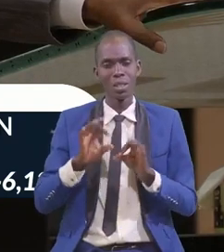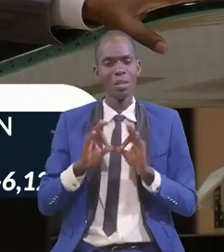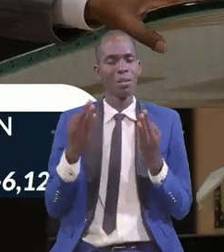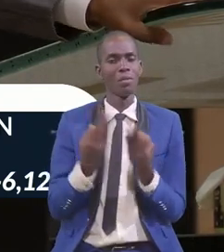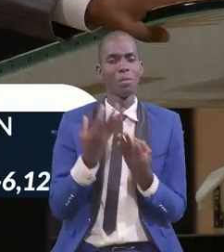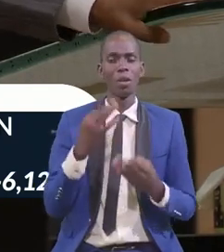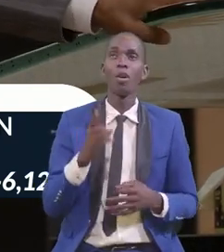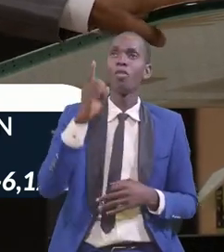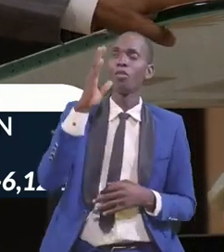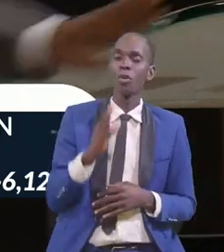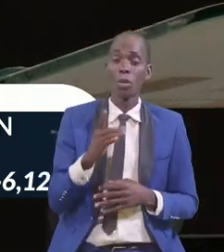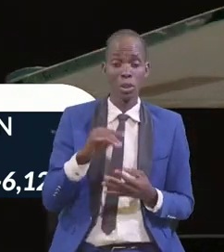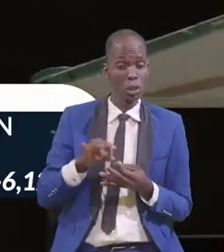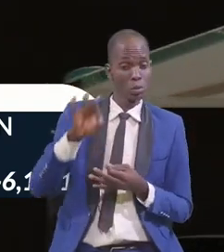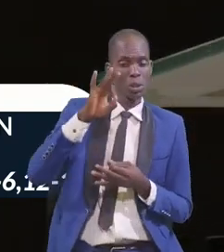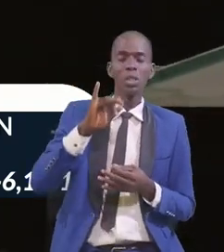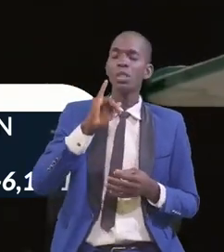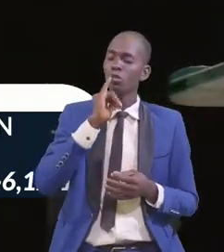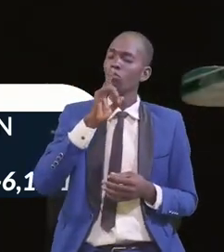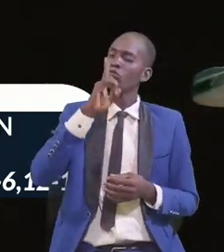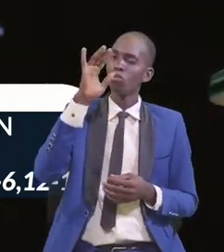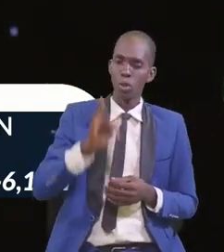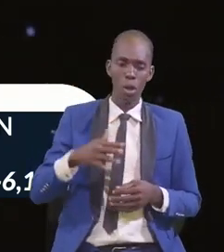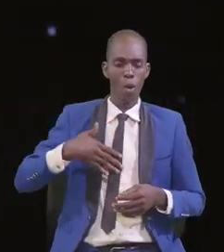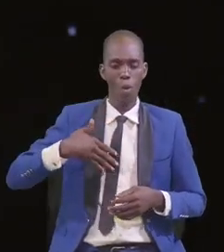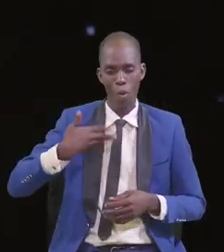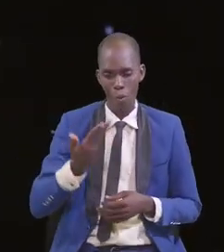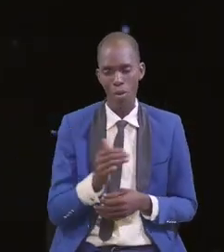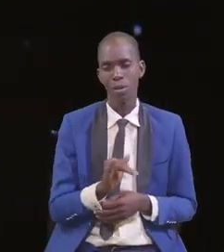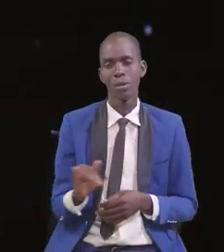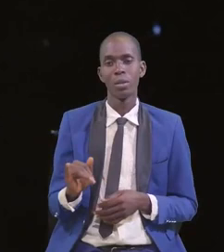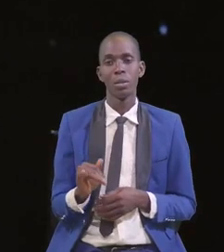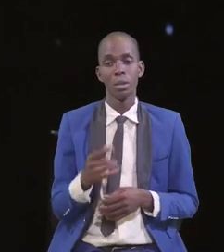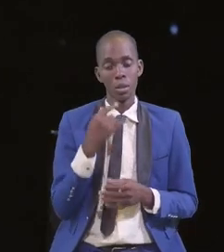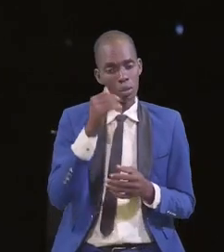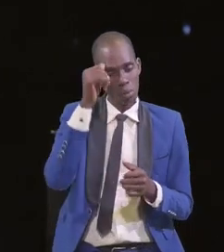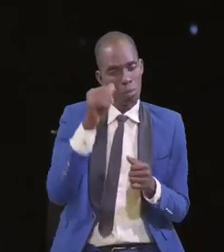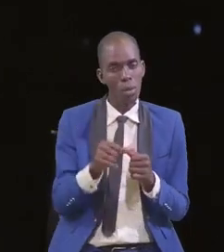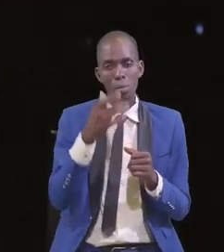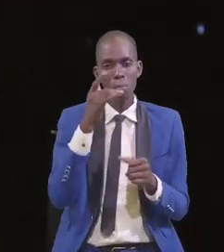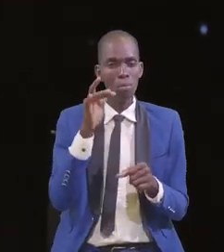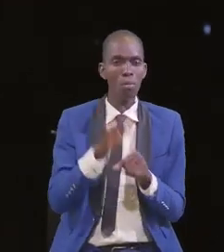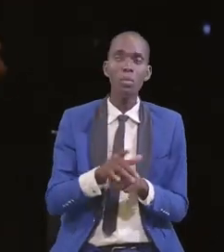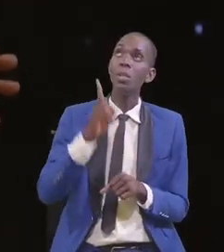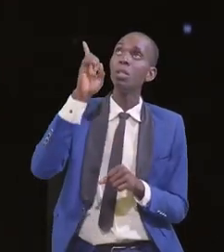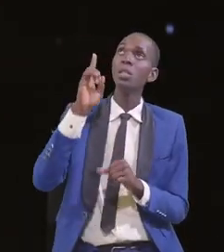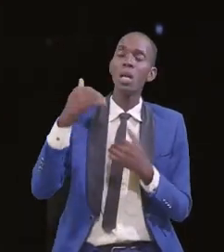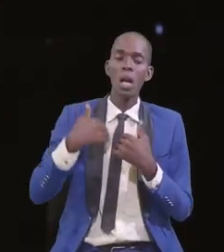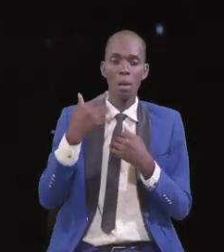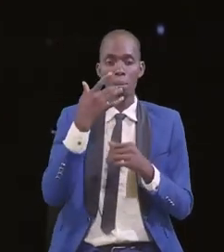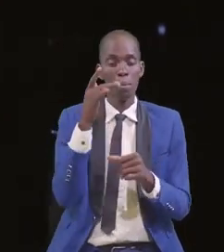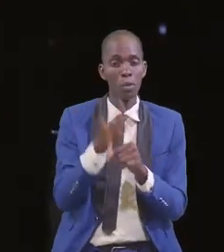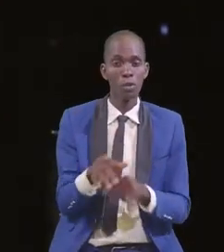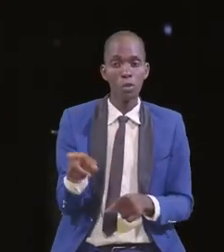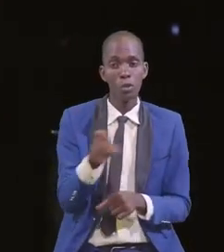is willing. The spirit is willing. I'll make you fishers of men. You know the promise you're given. And you know, if